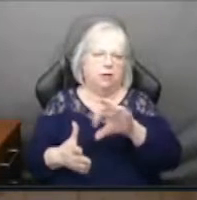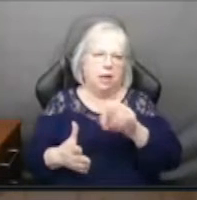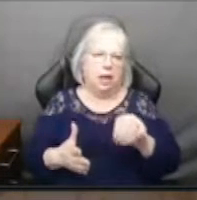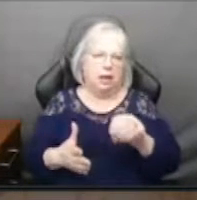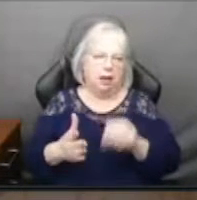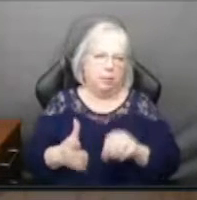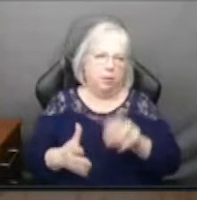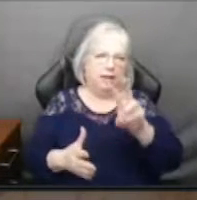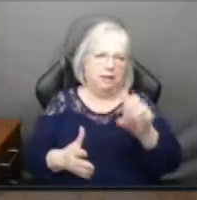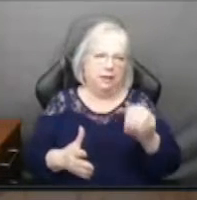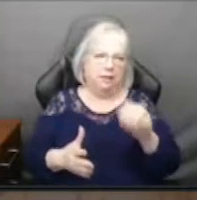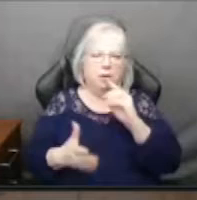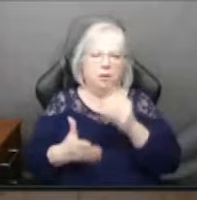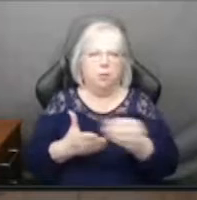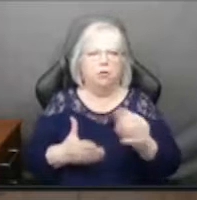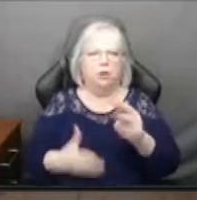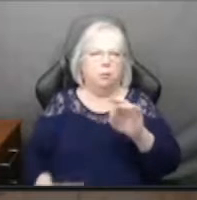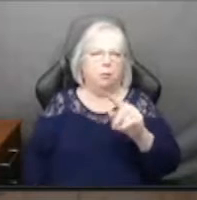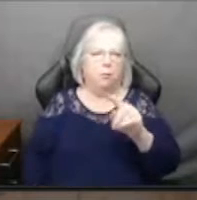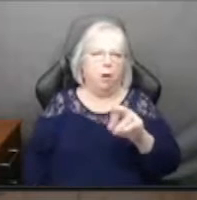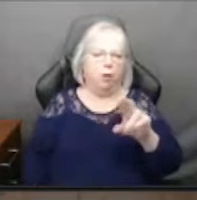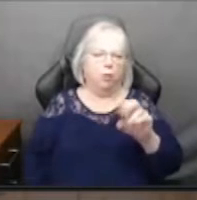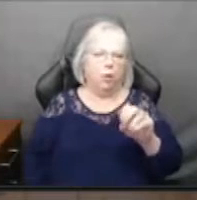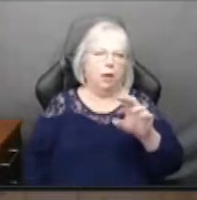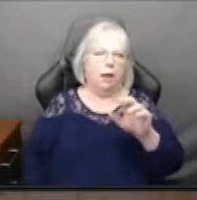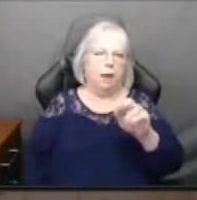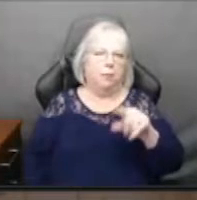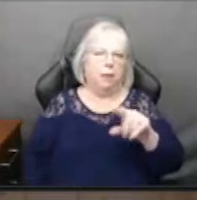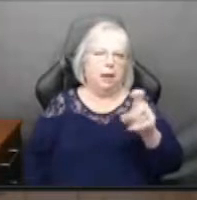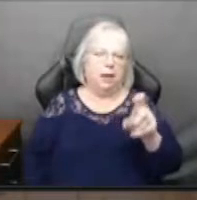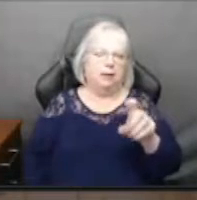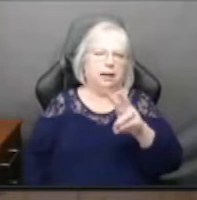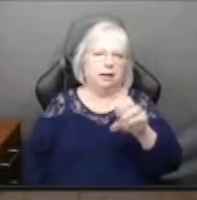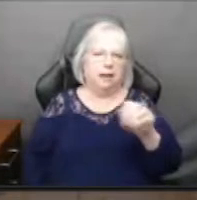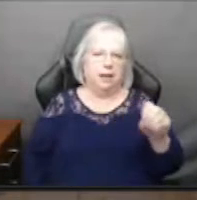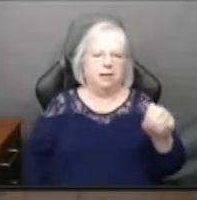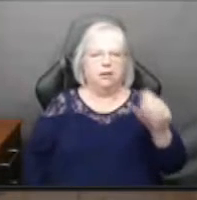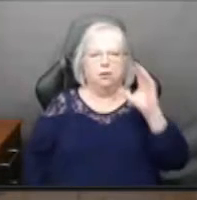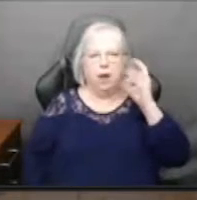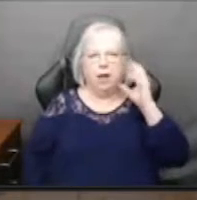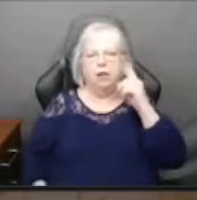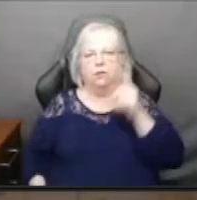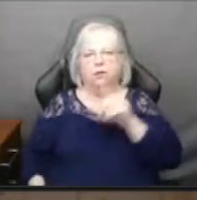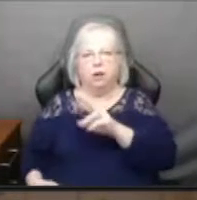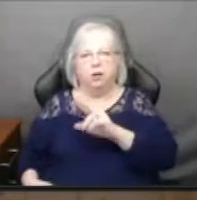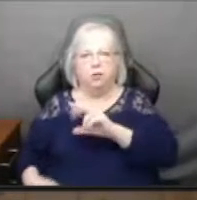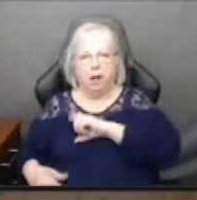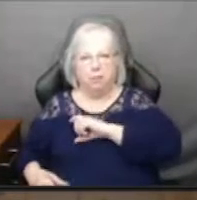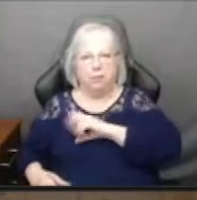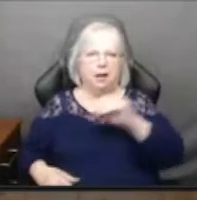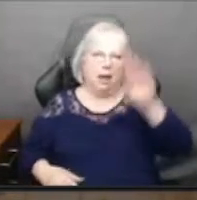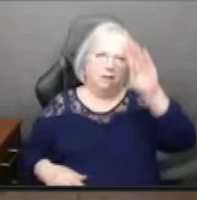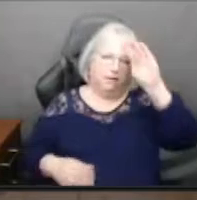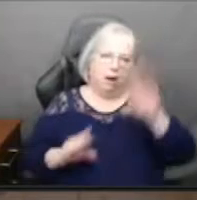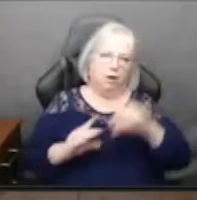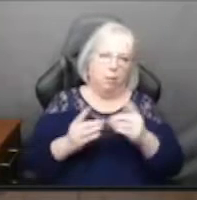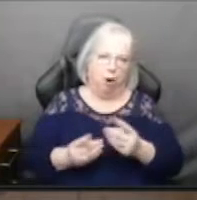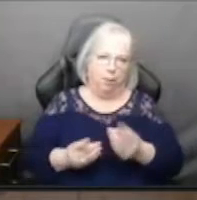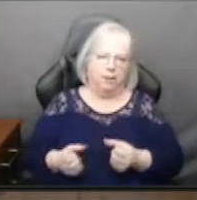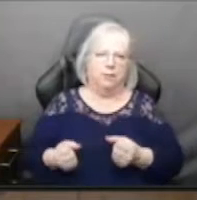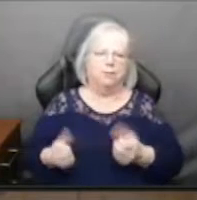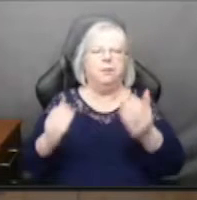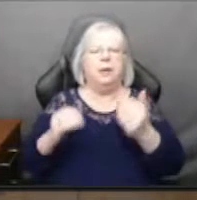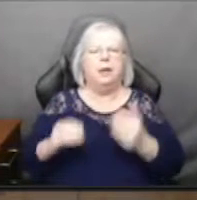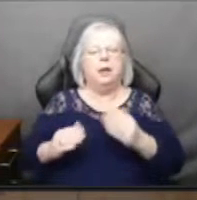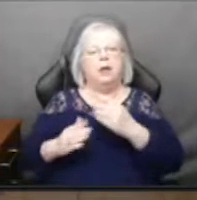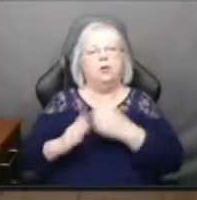$1,598,390.60 for the purchase of Motorola APX 6000 series radios for the Little Rock Police Department and the Little Rock Fire Department. An ordinance to condemn